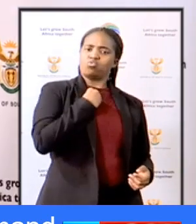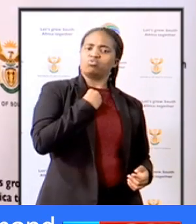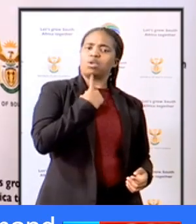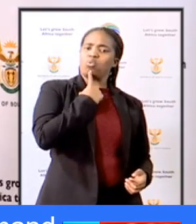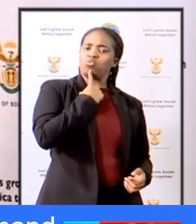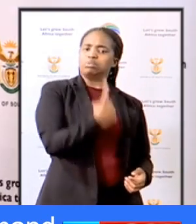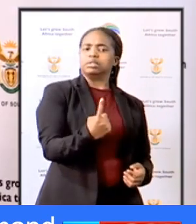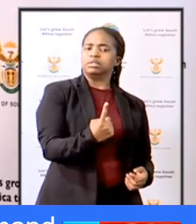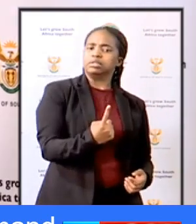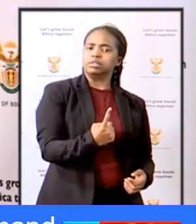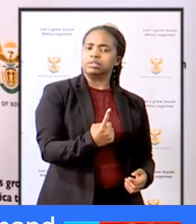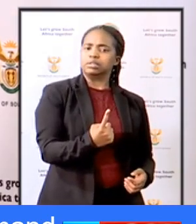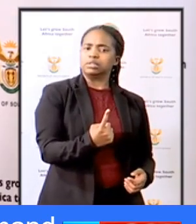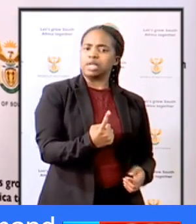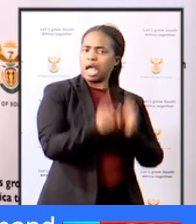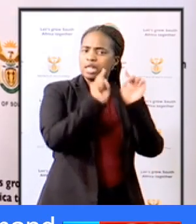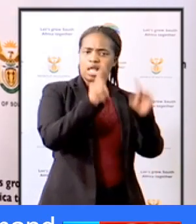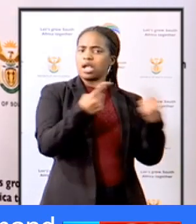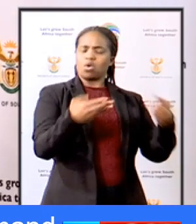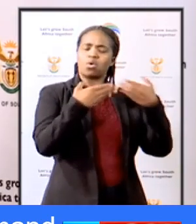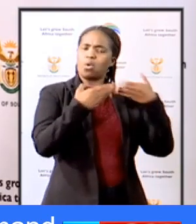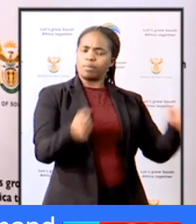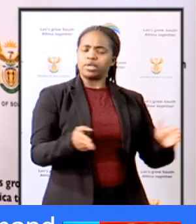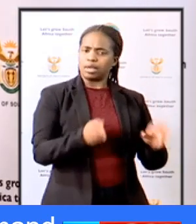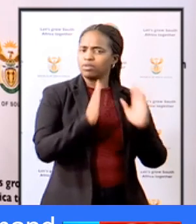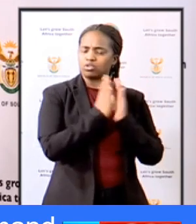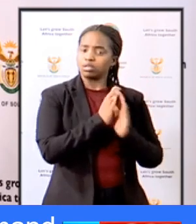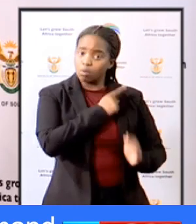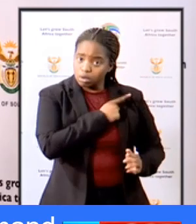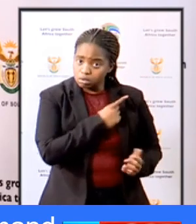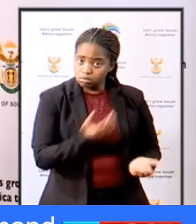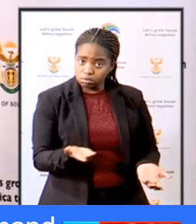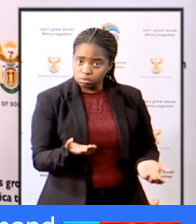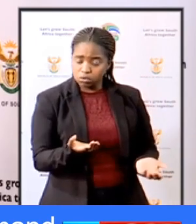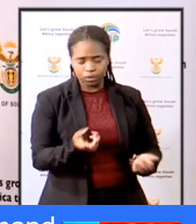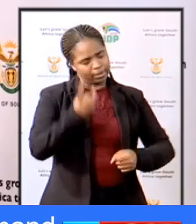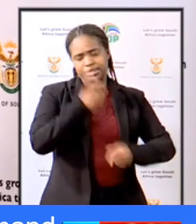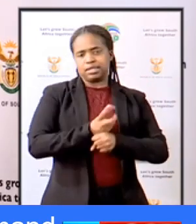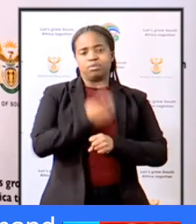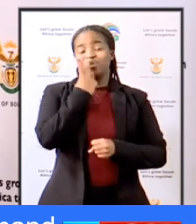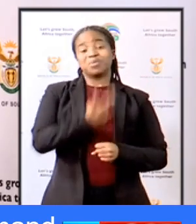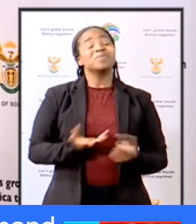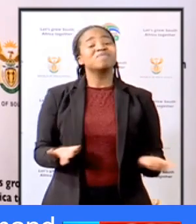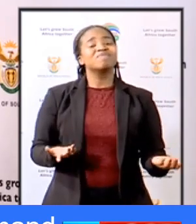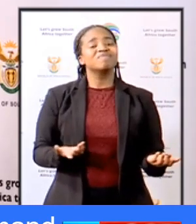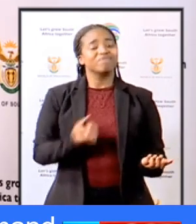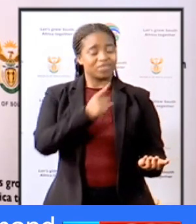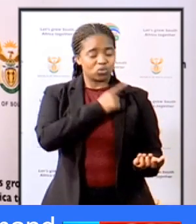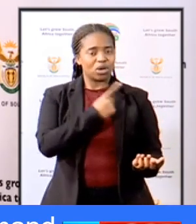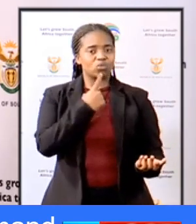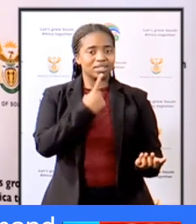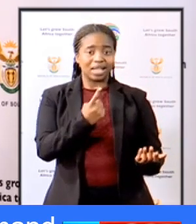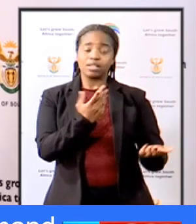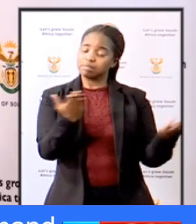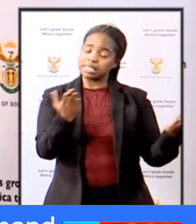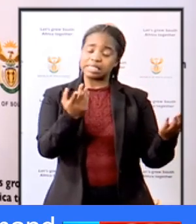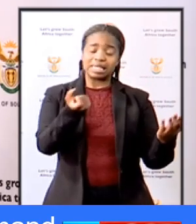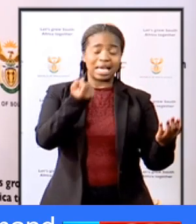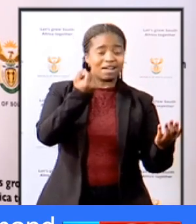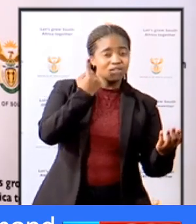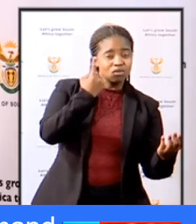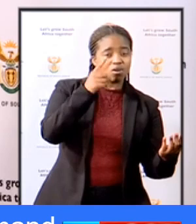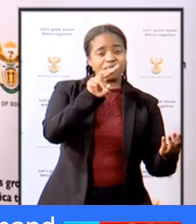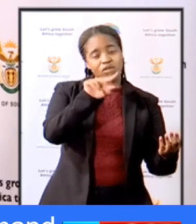then say they cannot open? It became very difficult. So we are leveling up with you, Vuyo, but